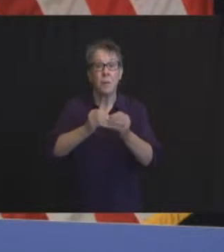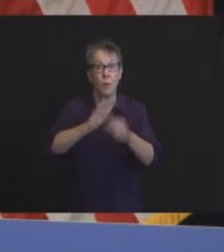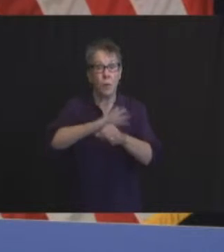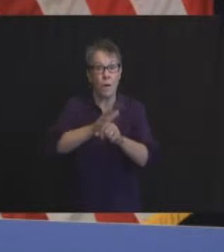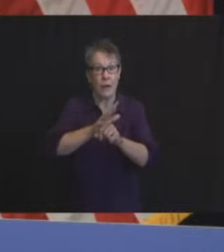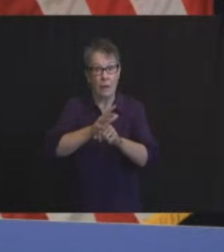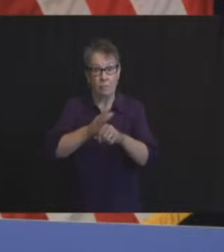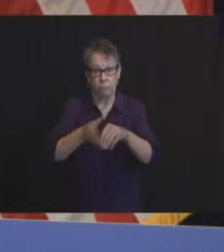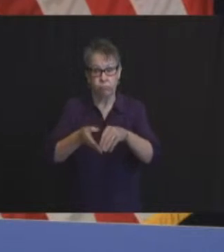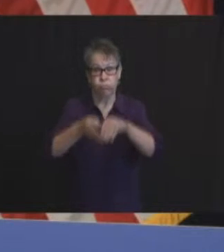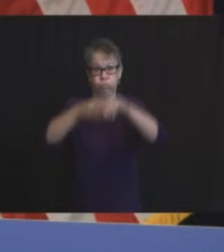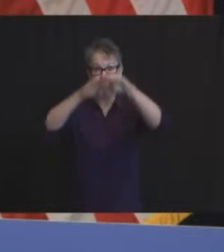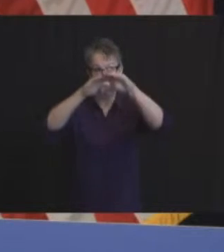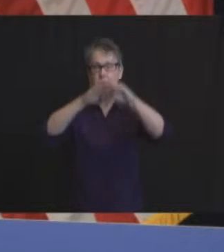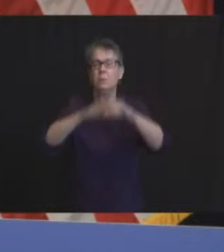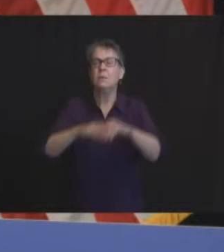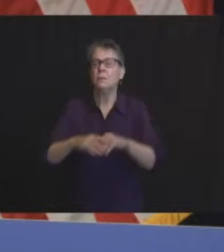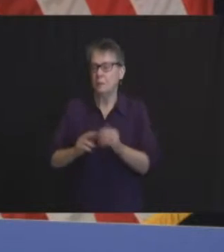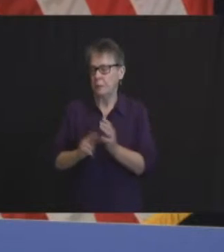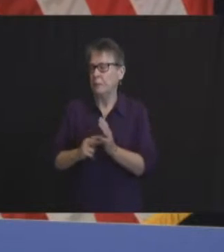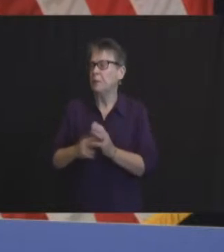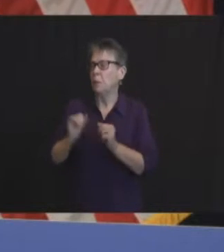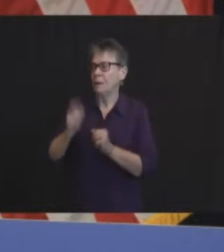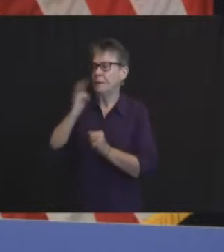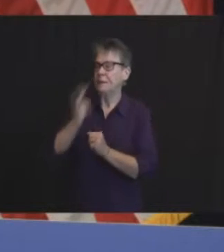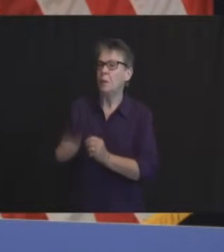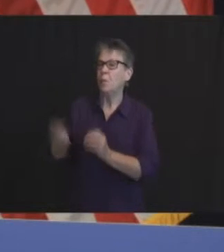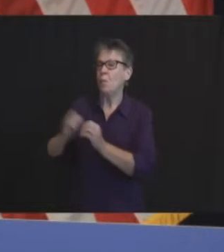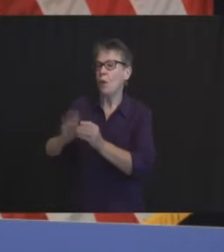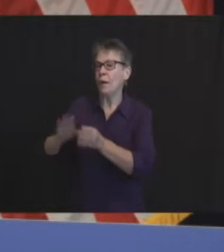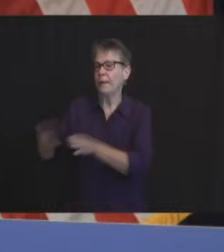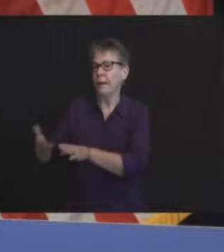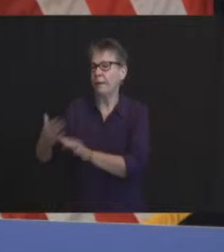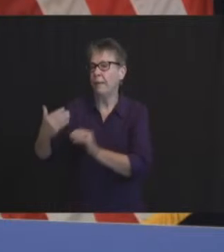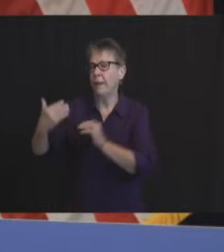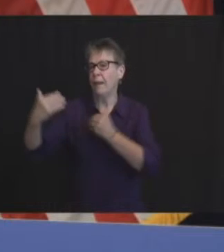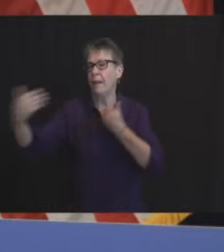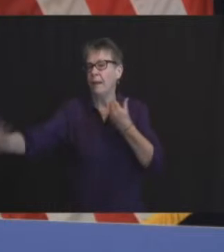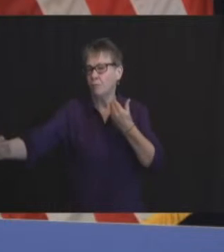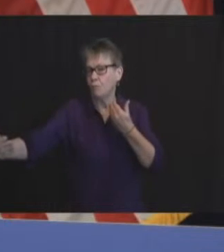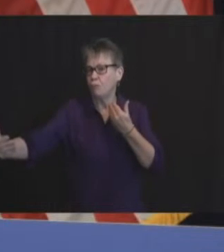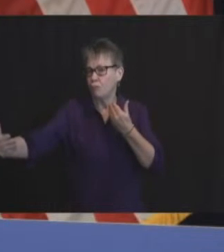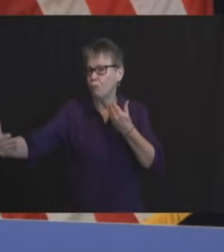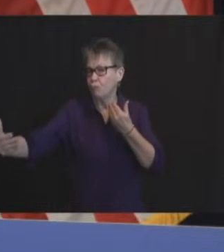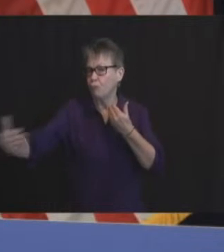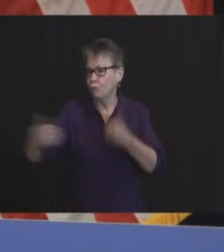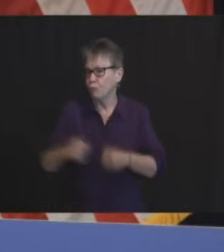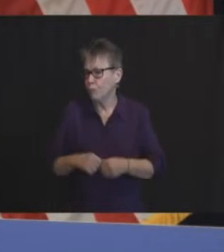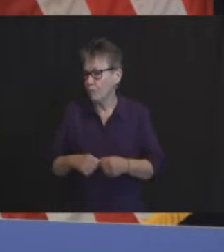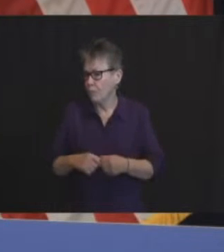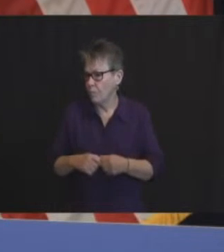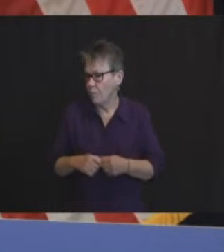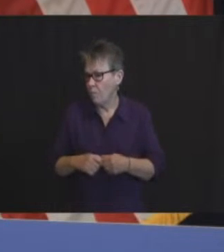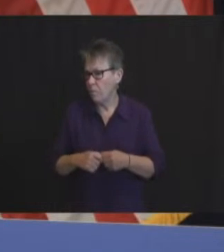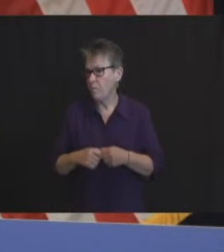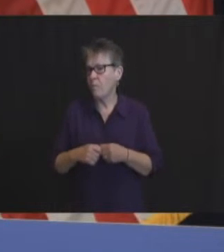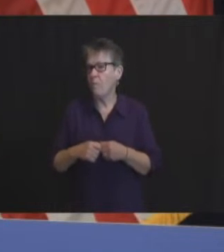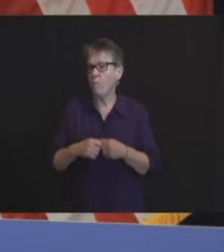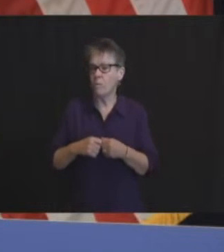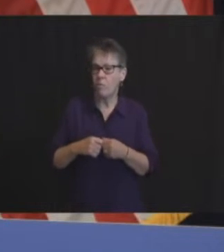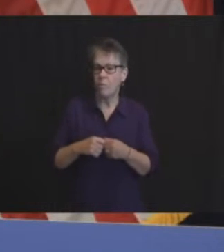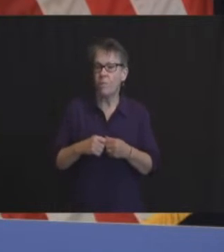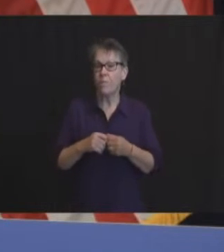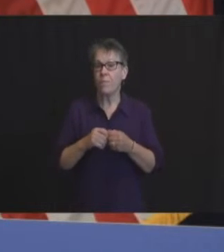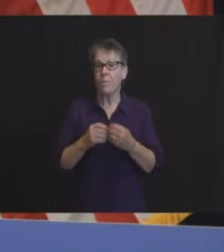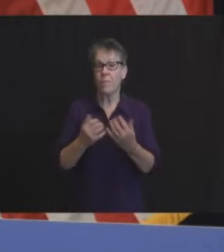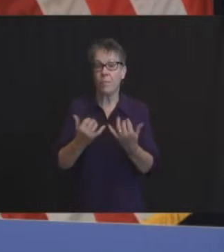cases is, somewhat plateauing a little bit, that, we would hope that the hospitalizations continue to stay kind of